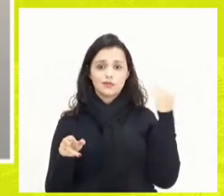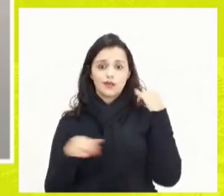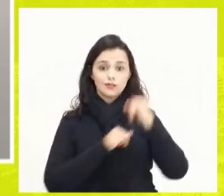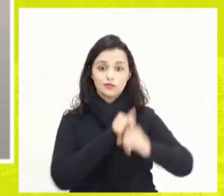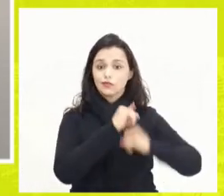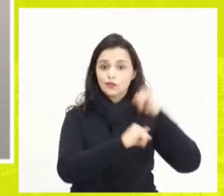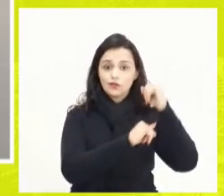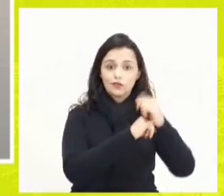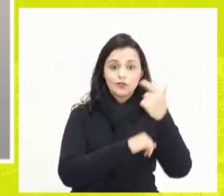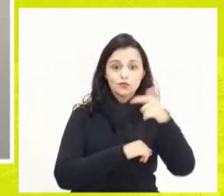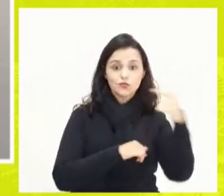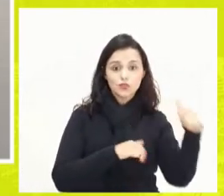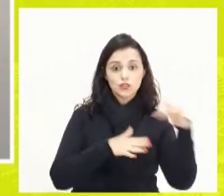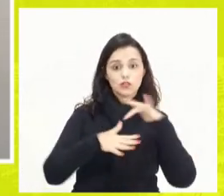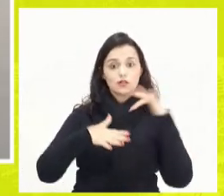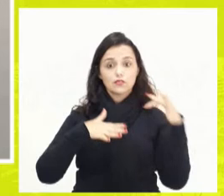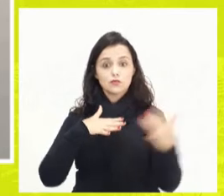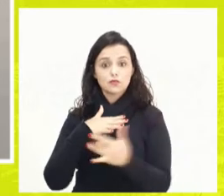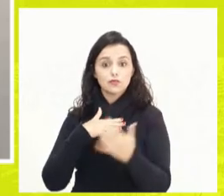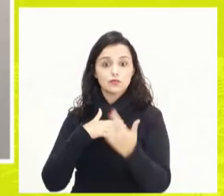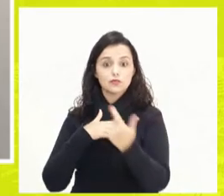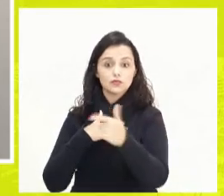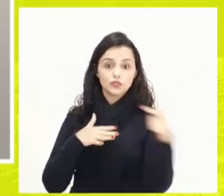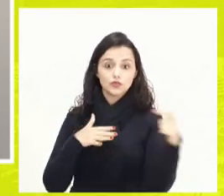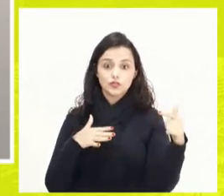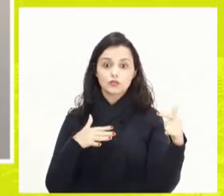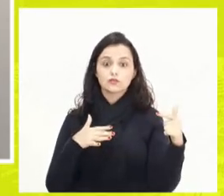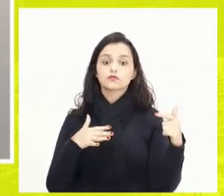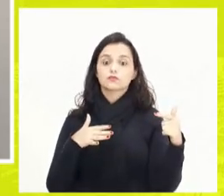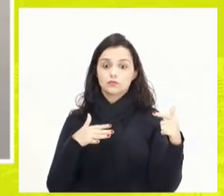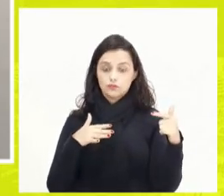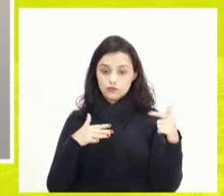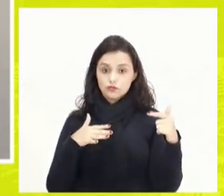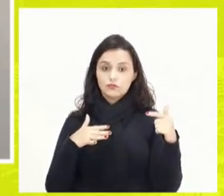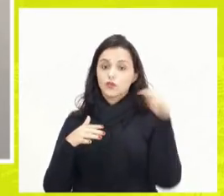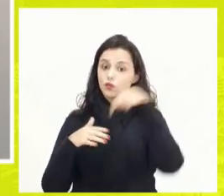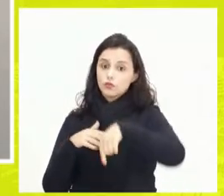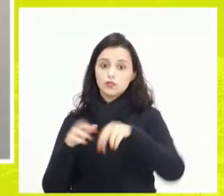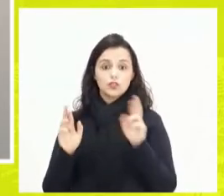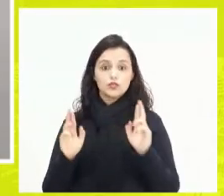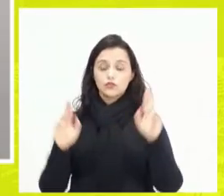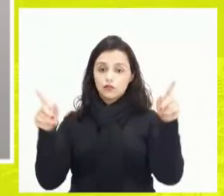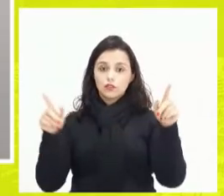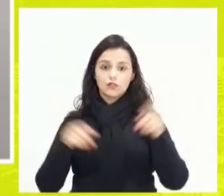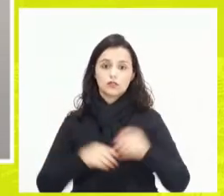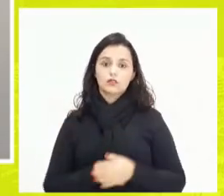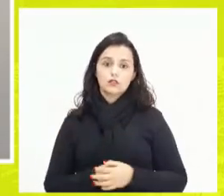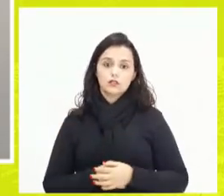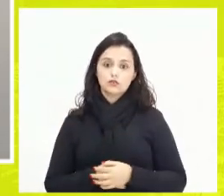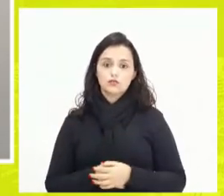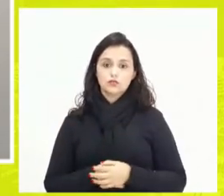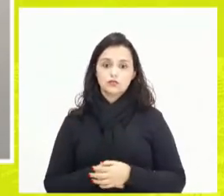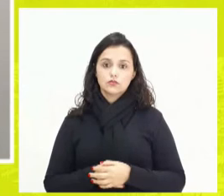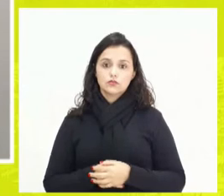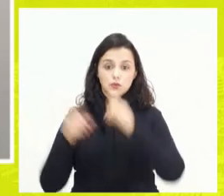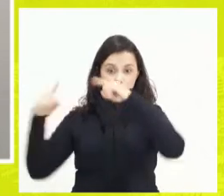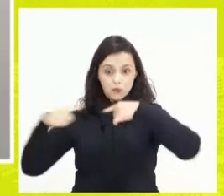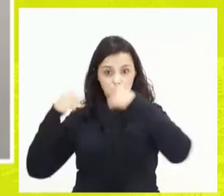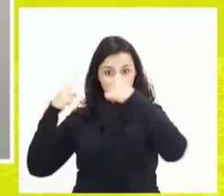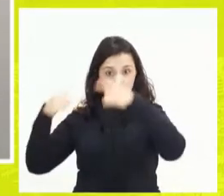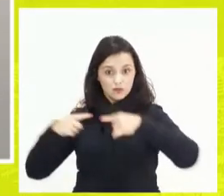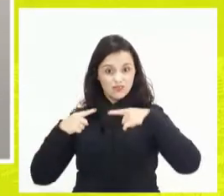internet with one team with no social media with all without all these attacks that we are suffering